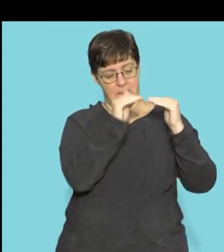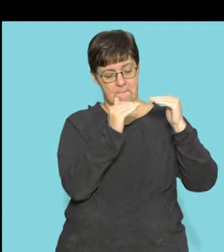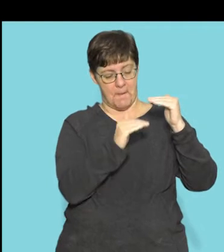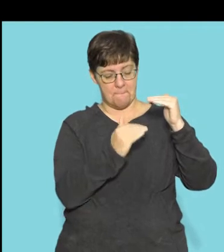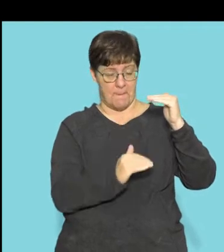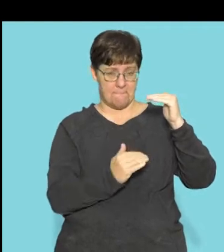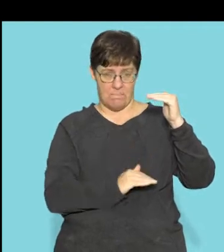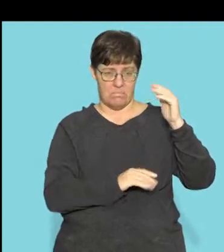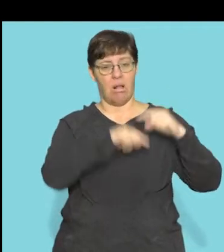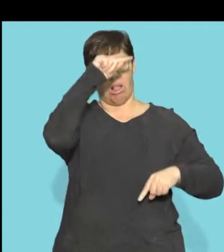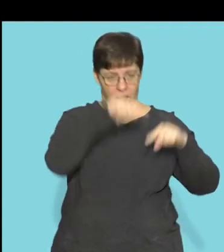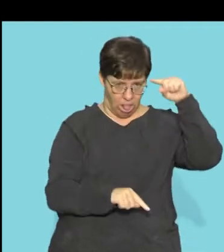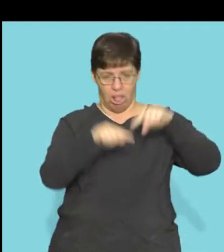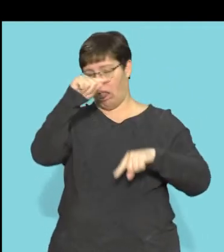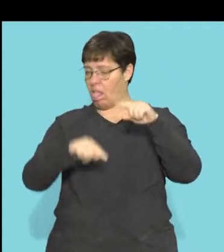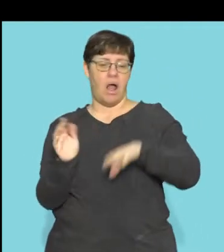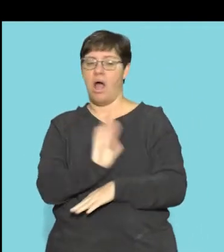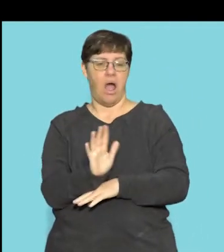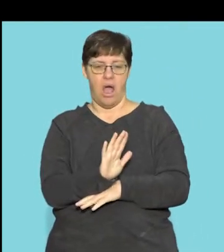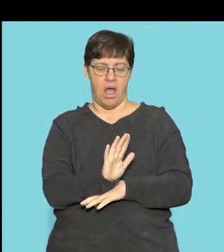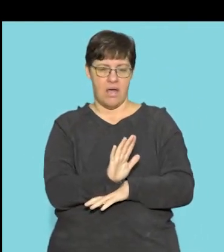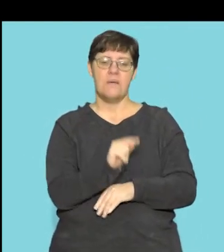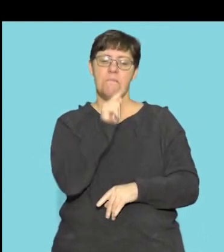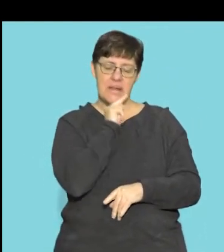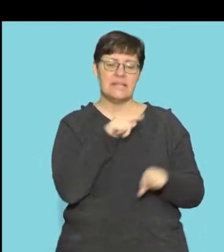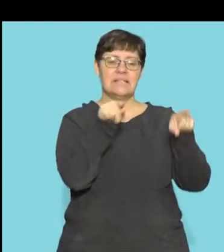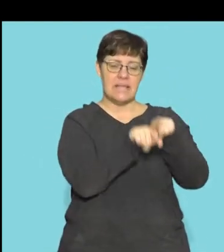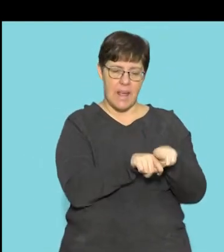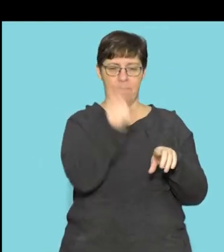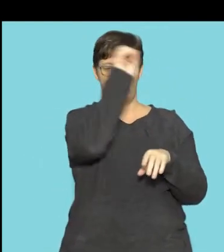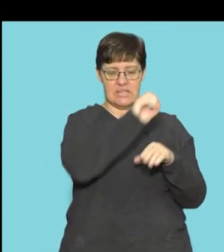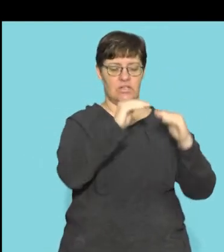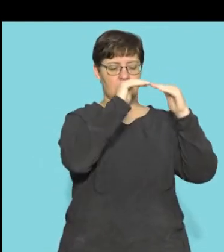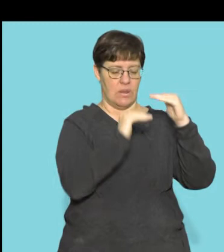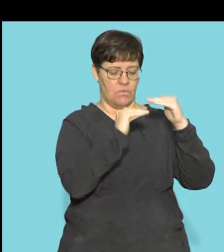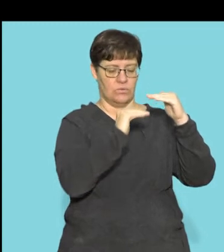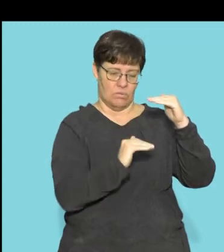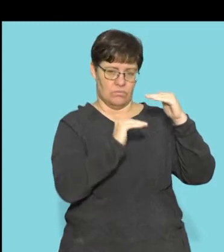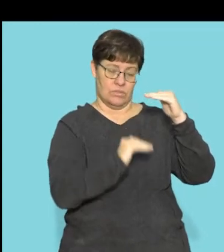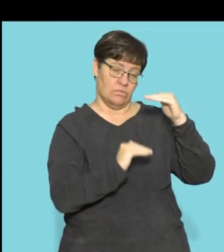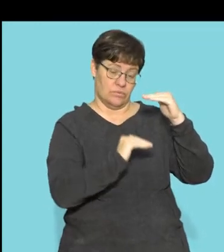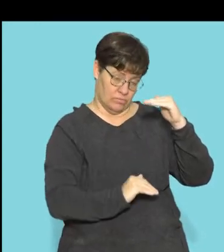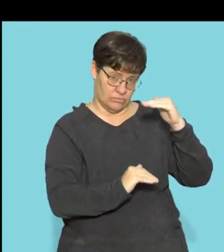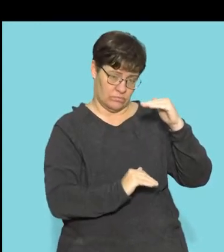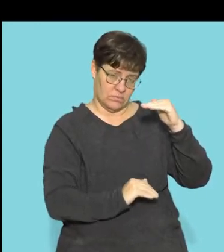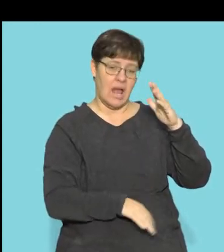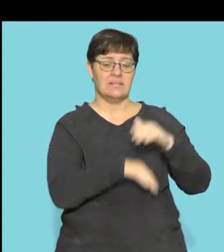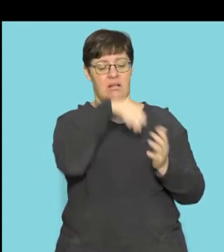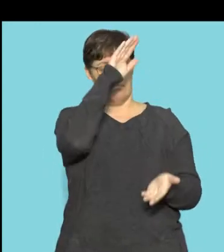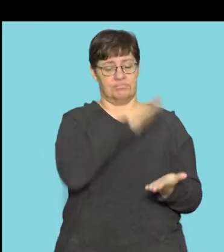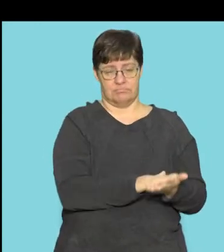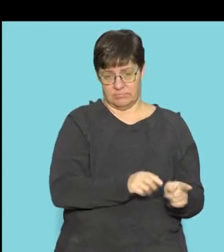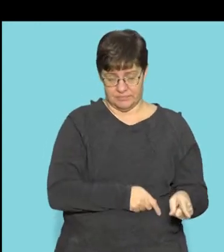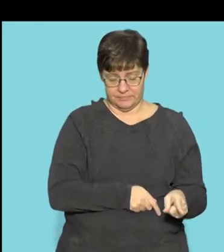that. It does not fluctuate based on inflation or anything like that. No, it's just going down on the